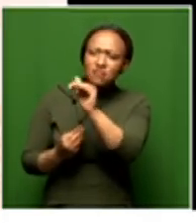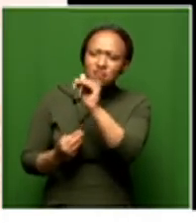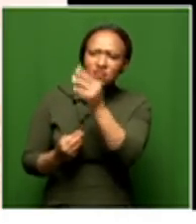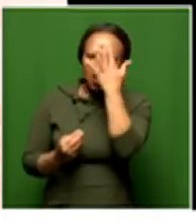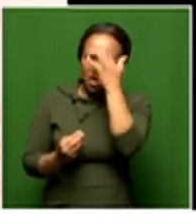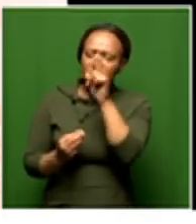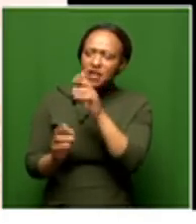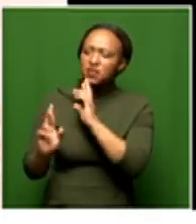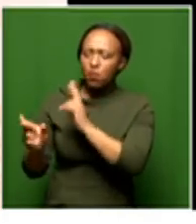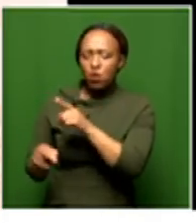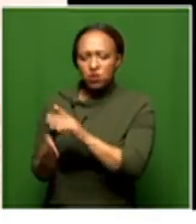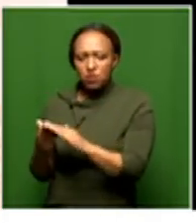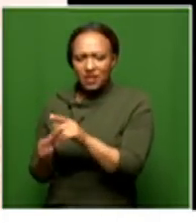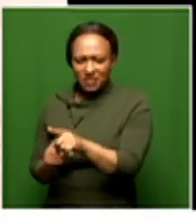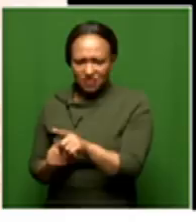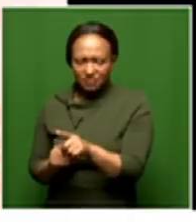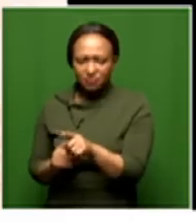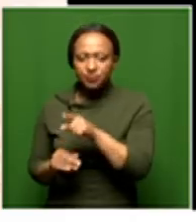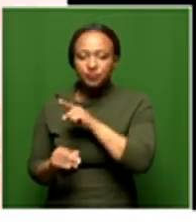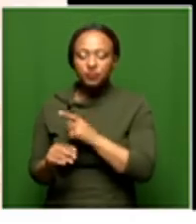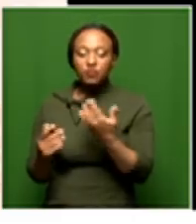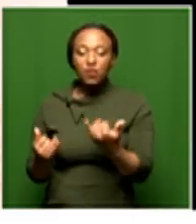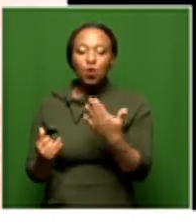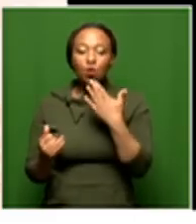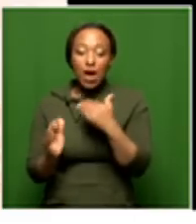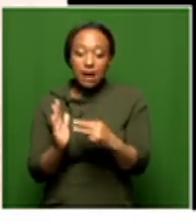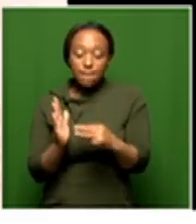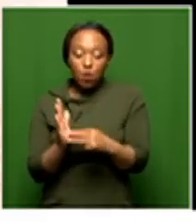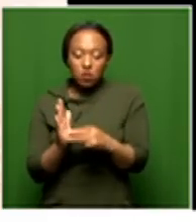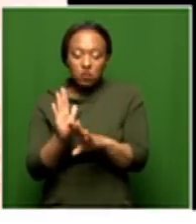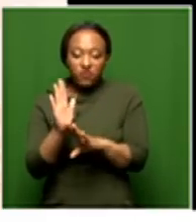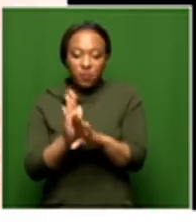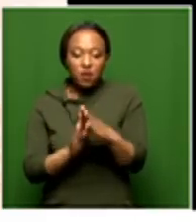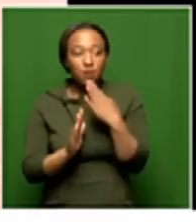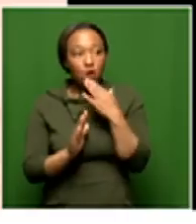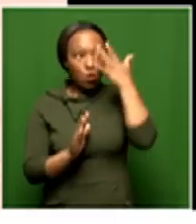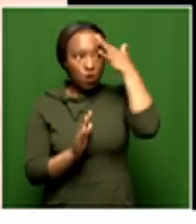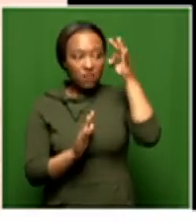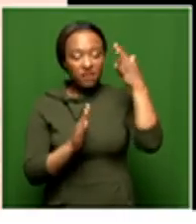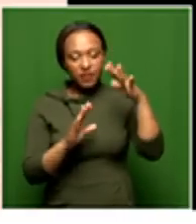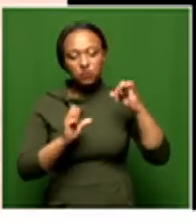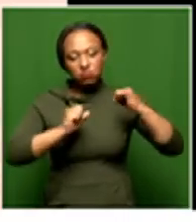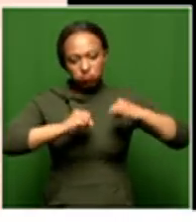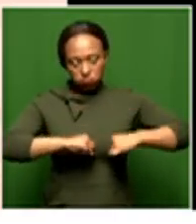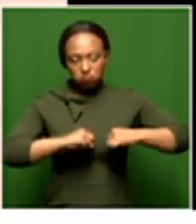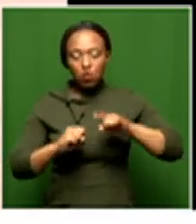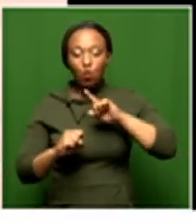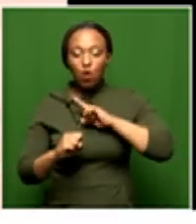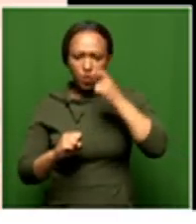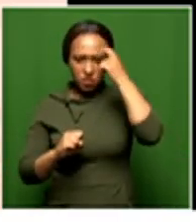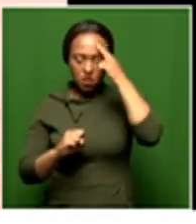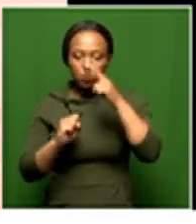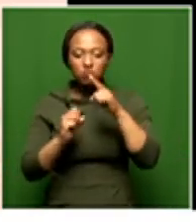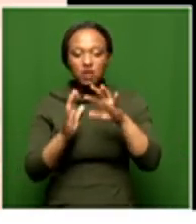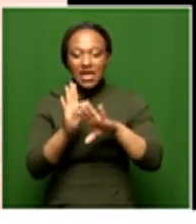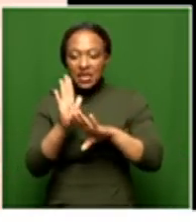our discussion, the district model of development as agreed by government, because we think it will bring development closer